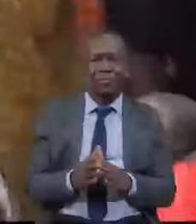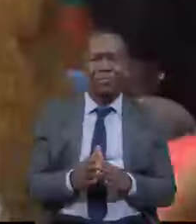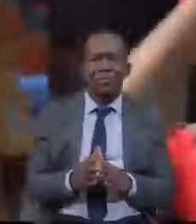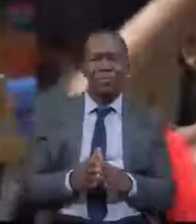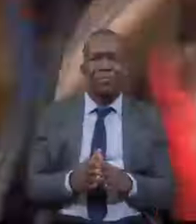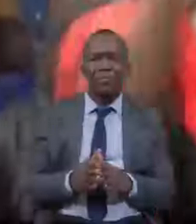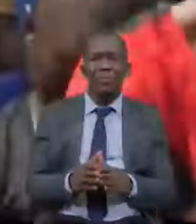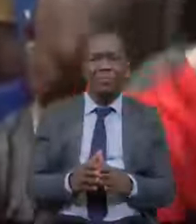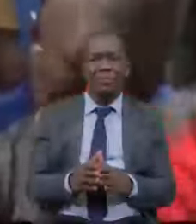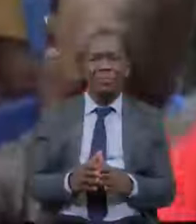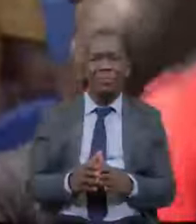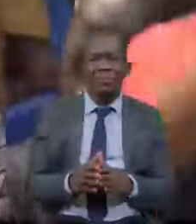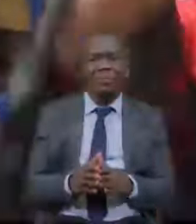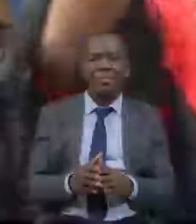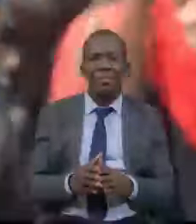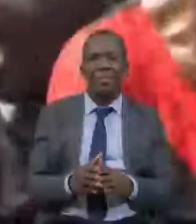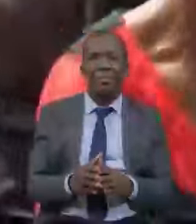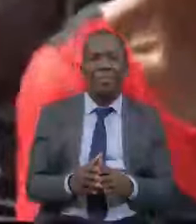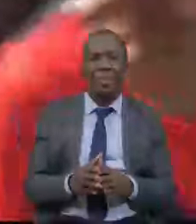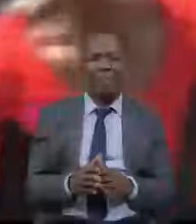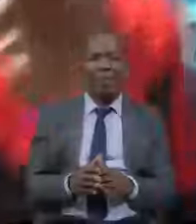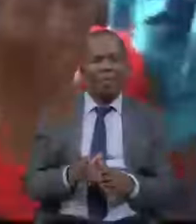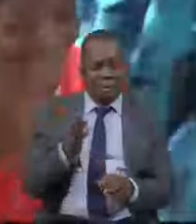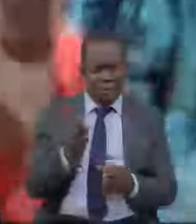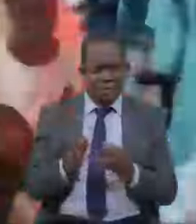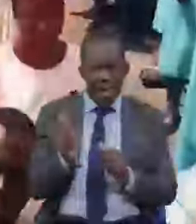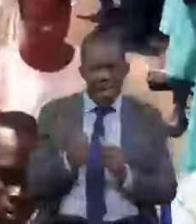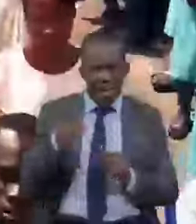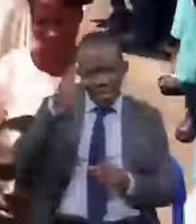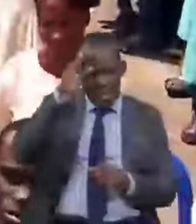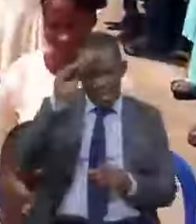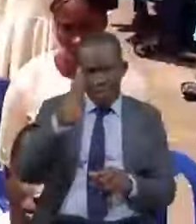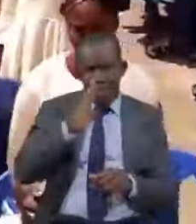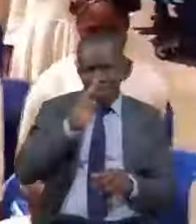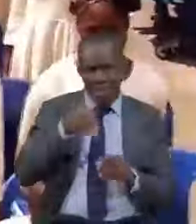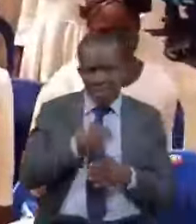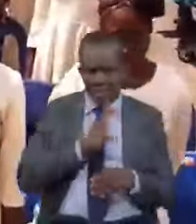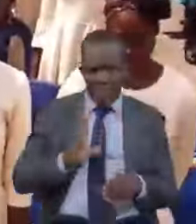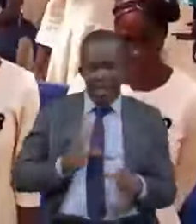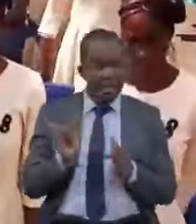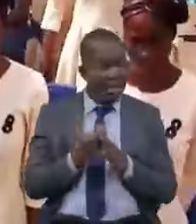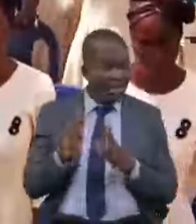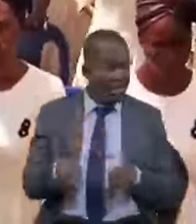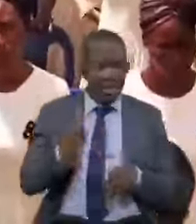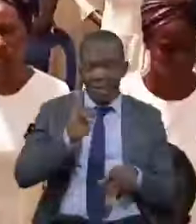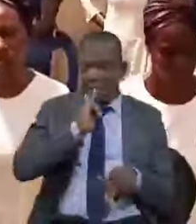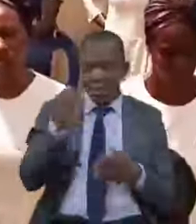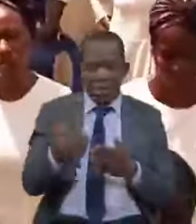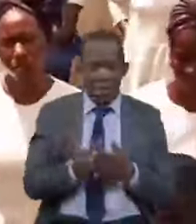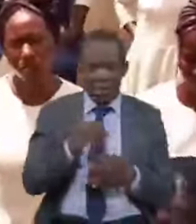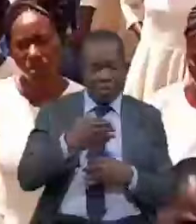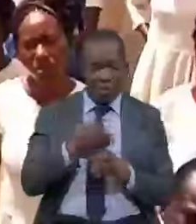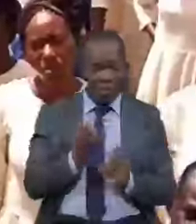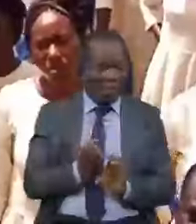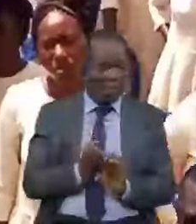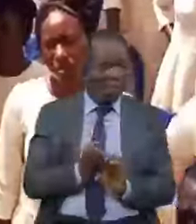If any man be in Christ, it's a new creature. It's a new creation. Old things